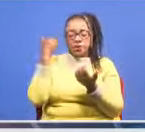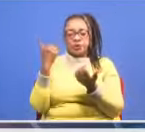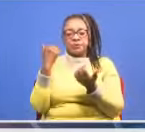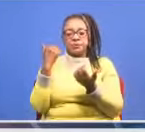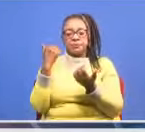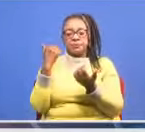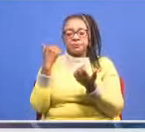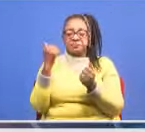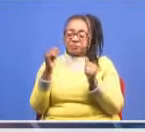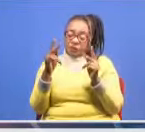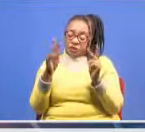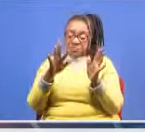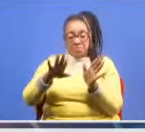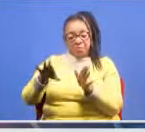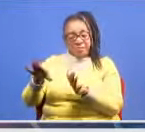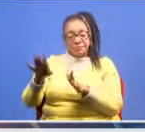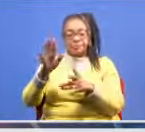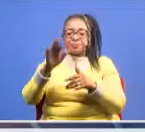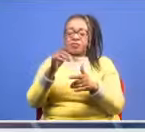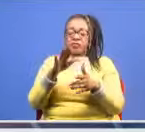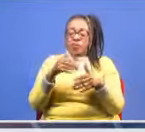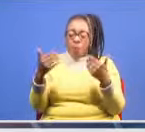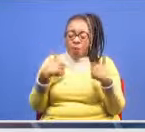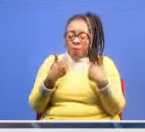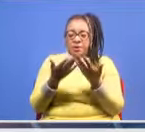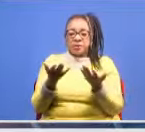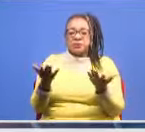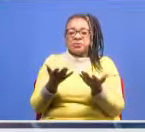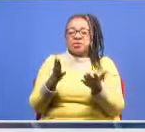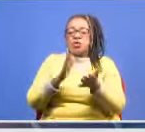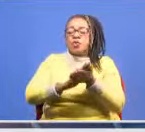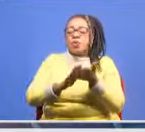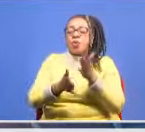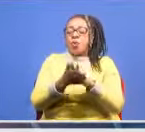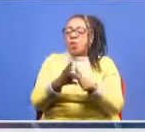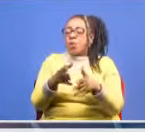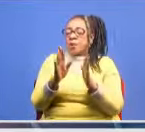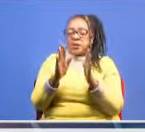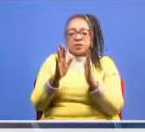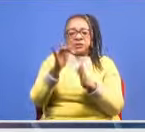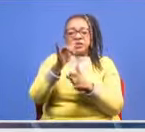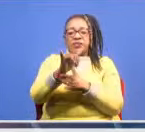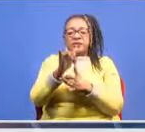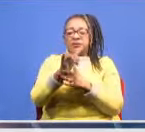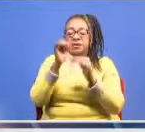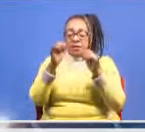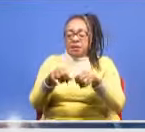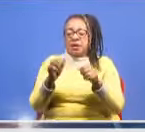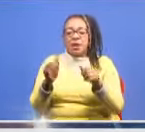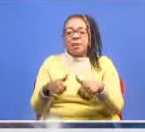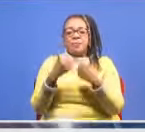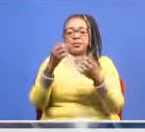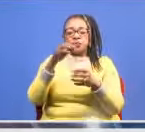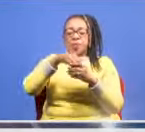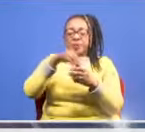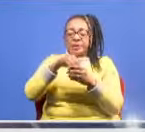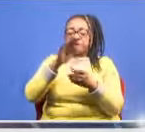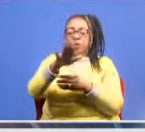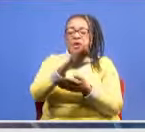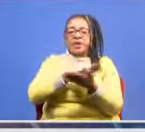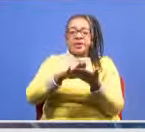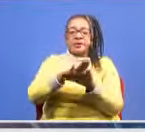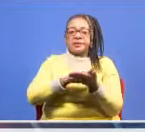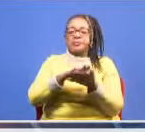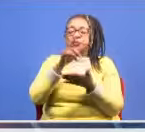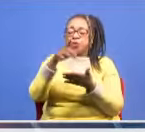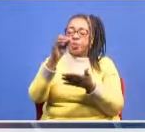Well, that is good, but from where we sit, there is no way such a type of big crime can happen within your area of command, and you are an